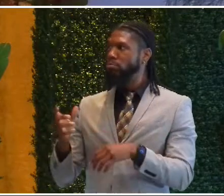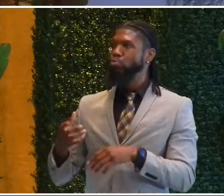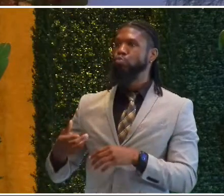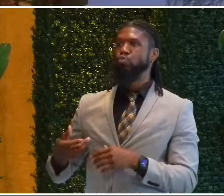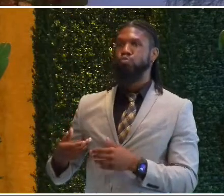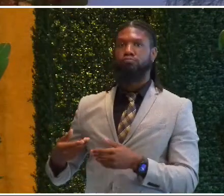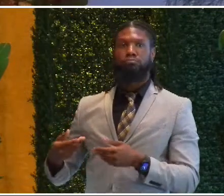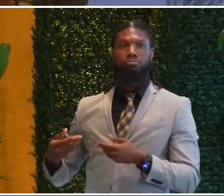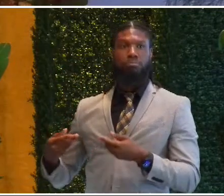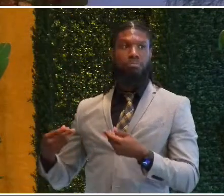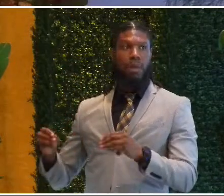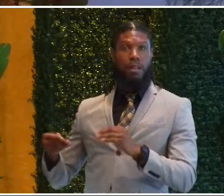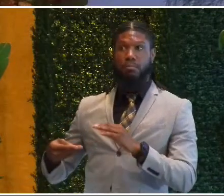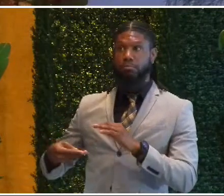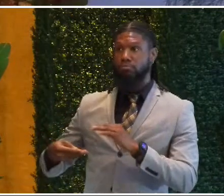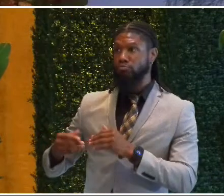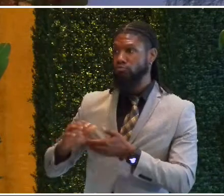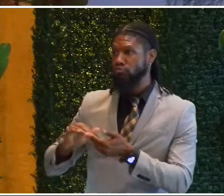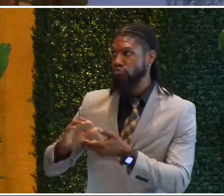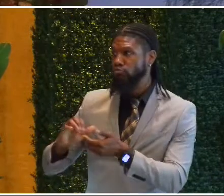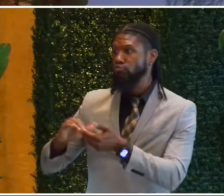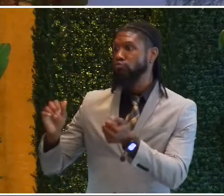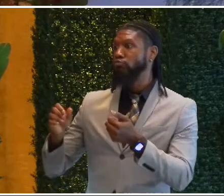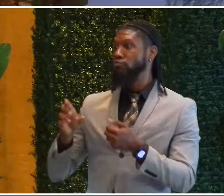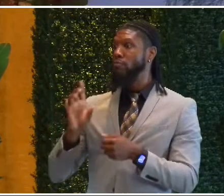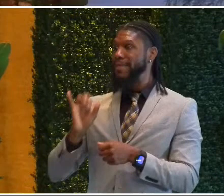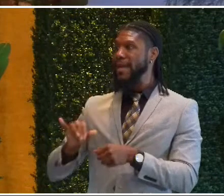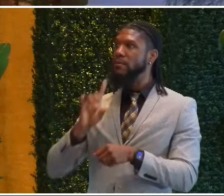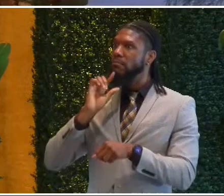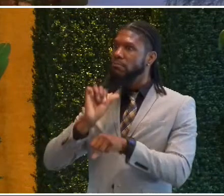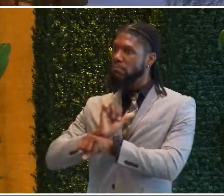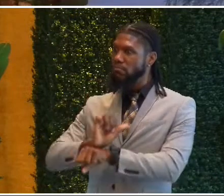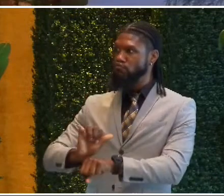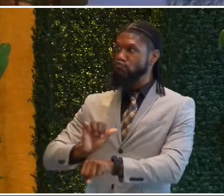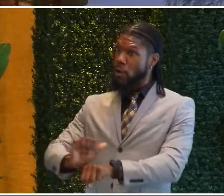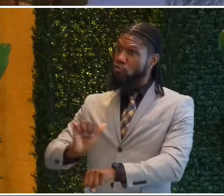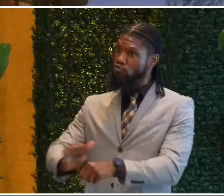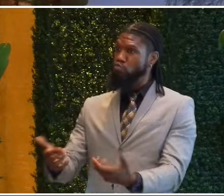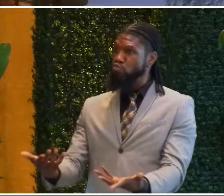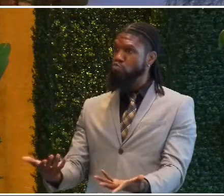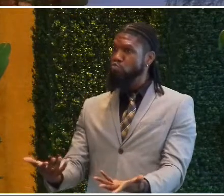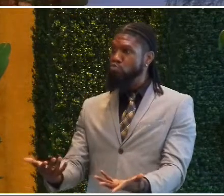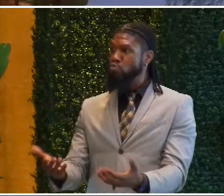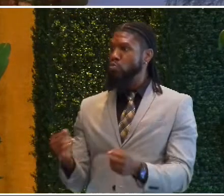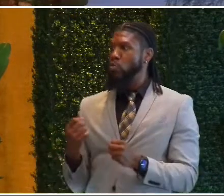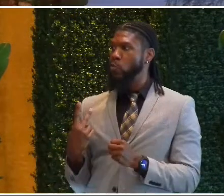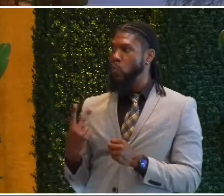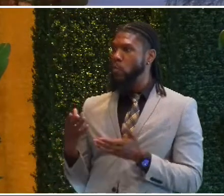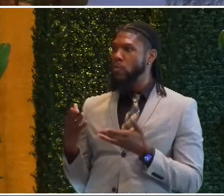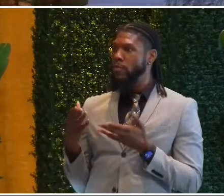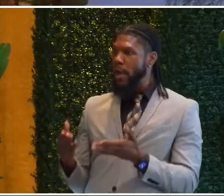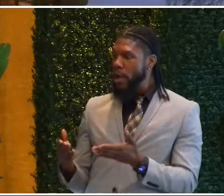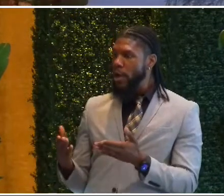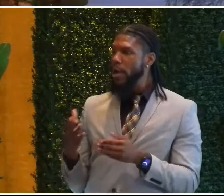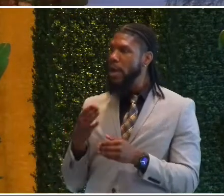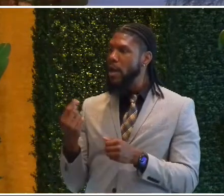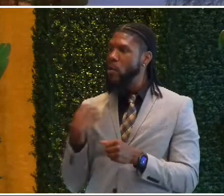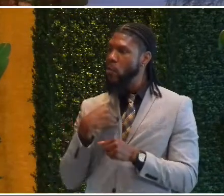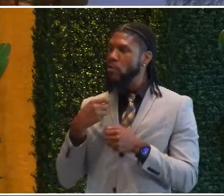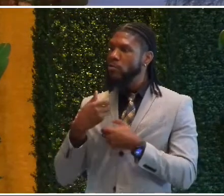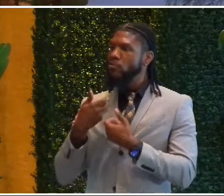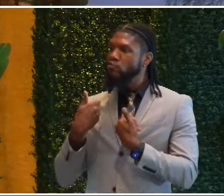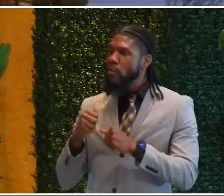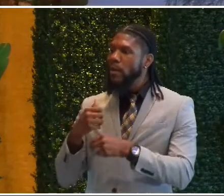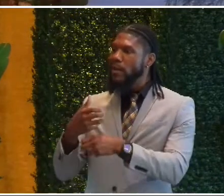work. But I was there and we were like trying to get like responses